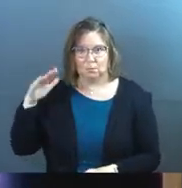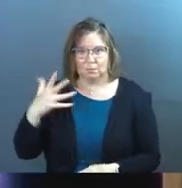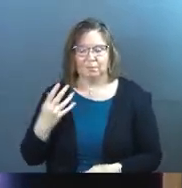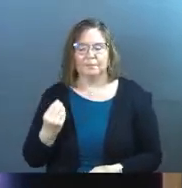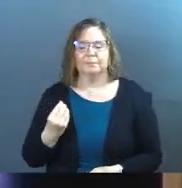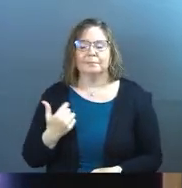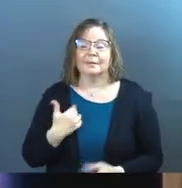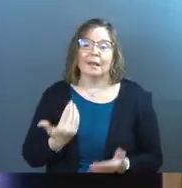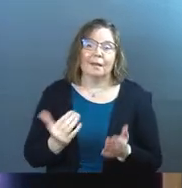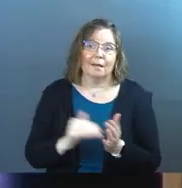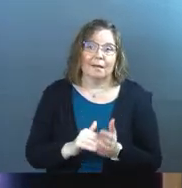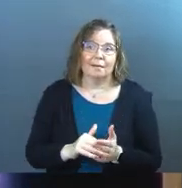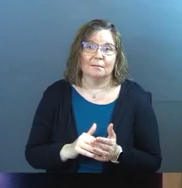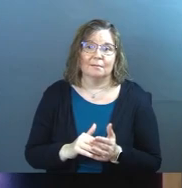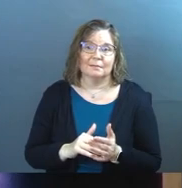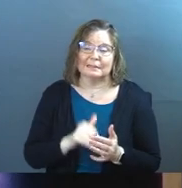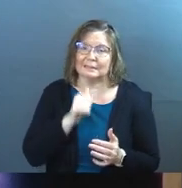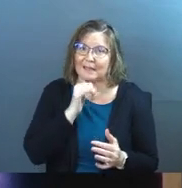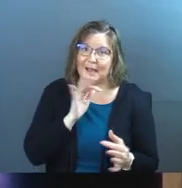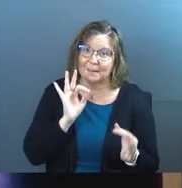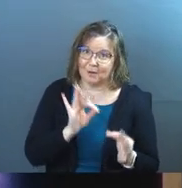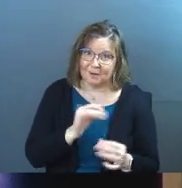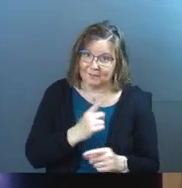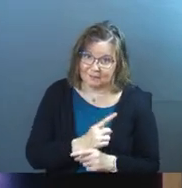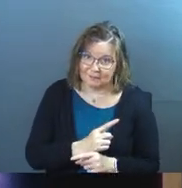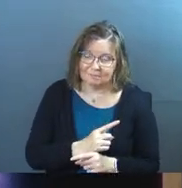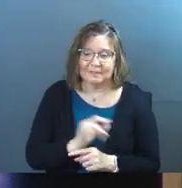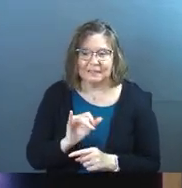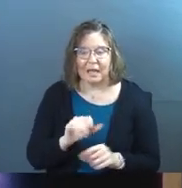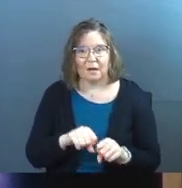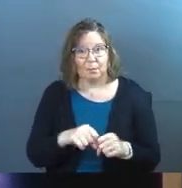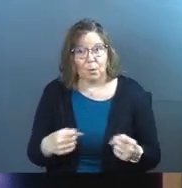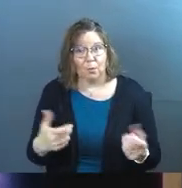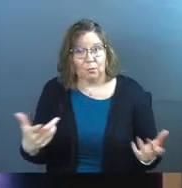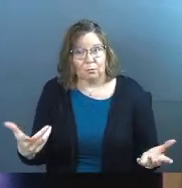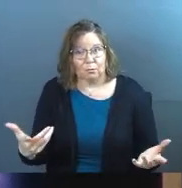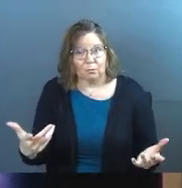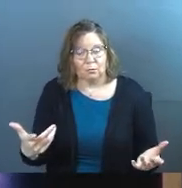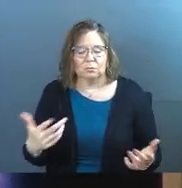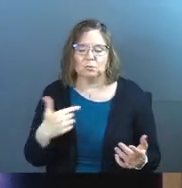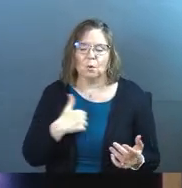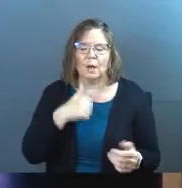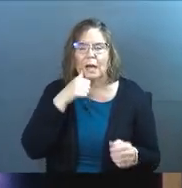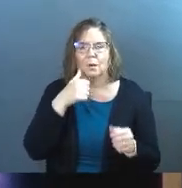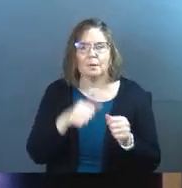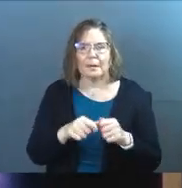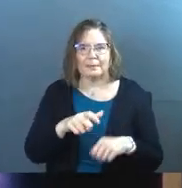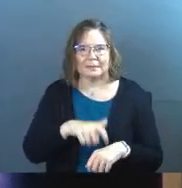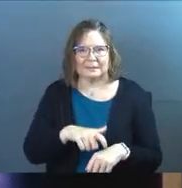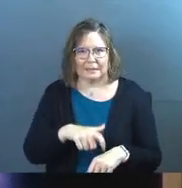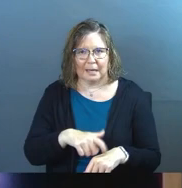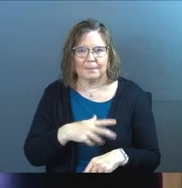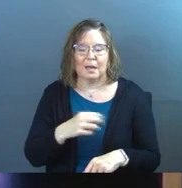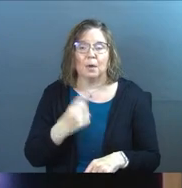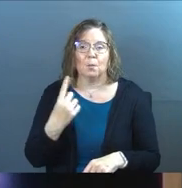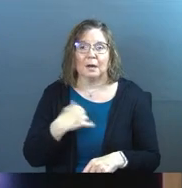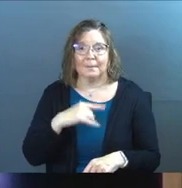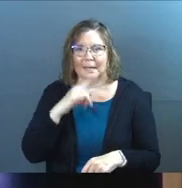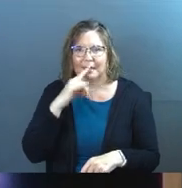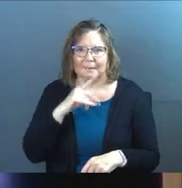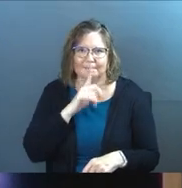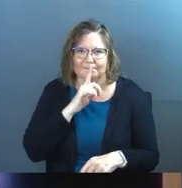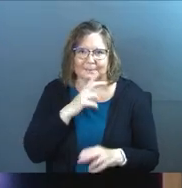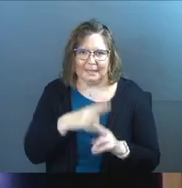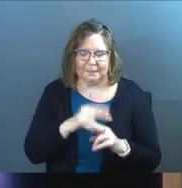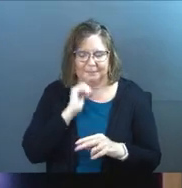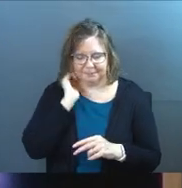And again, imperfect, right? Kind of broken. So I remember this time, and one of our kids, and I'm